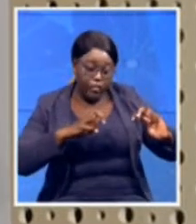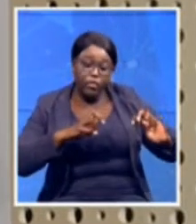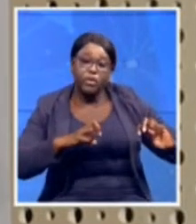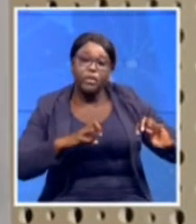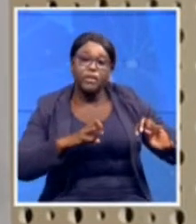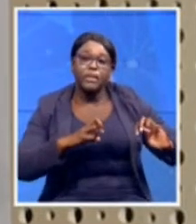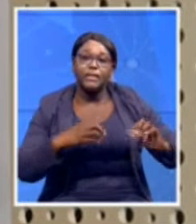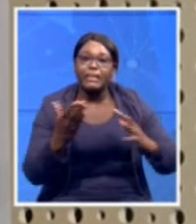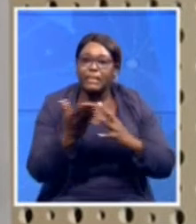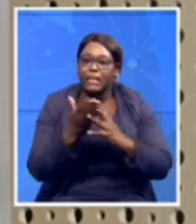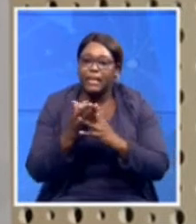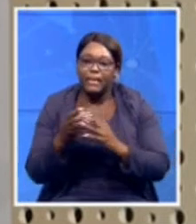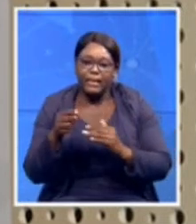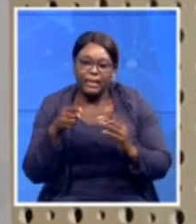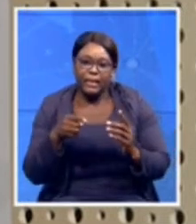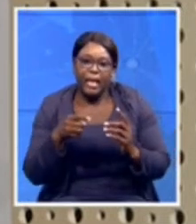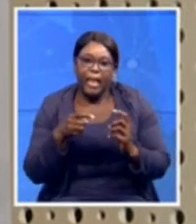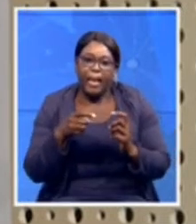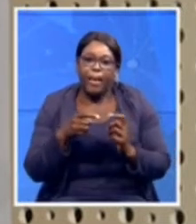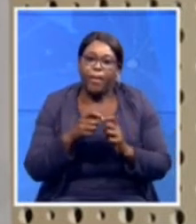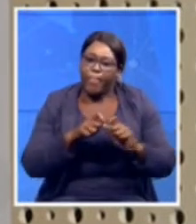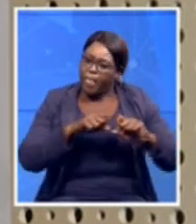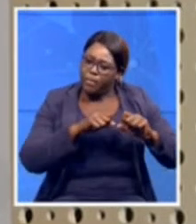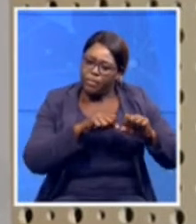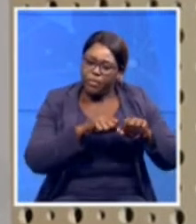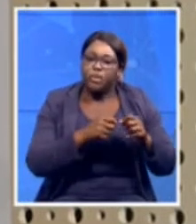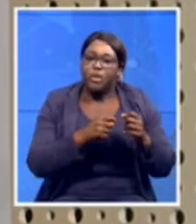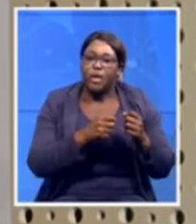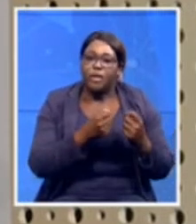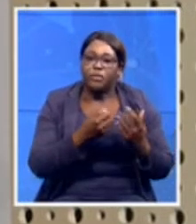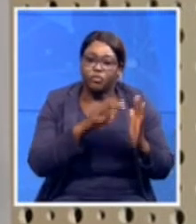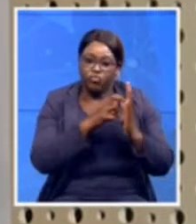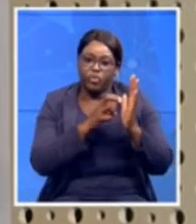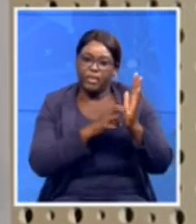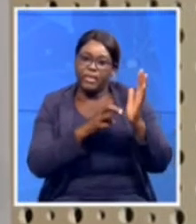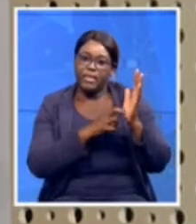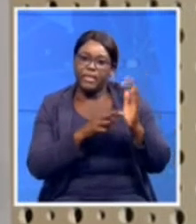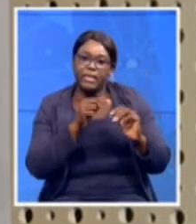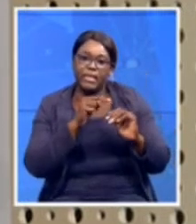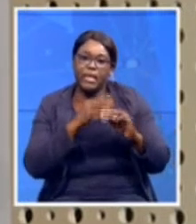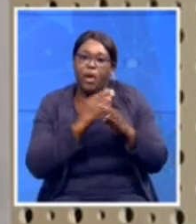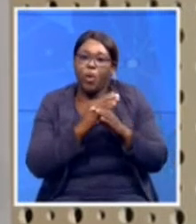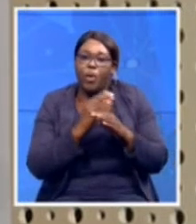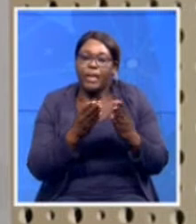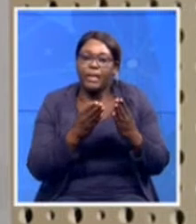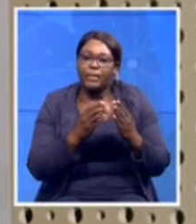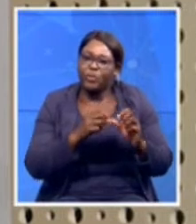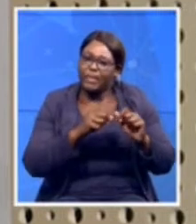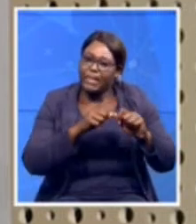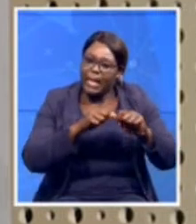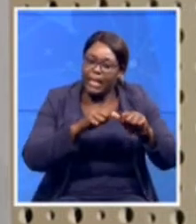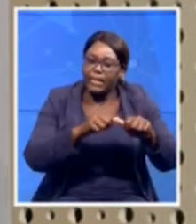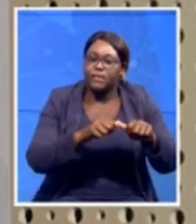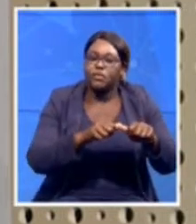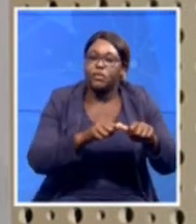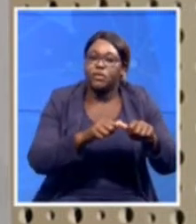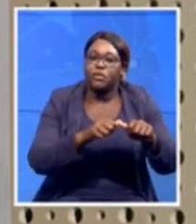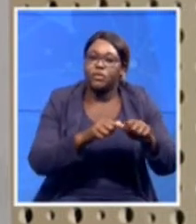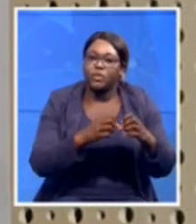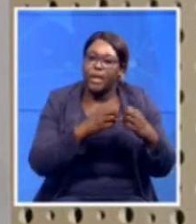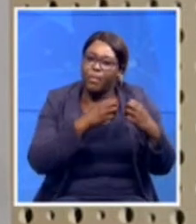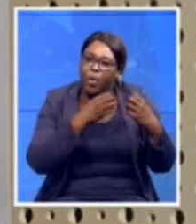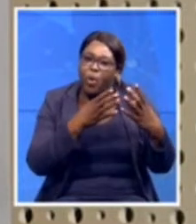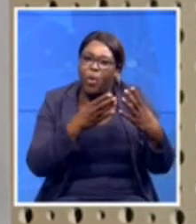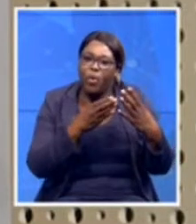of the Act. And their powers will also extend to imposing sanctions as are outlined in the Amendment